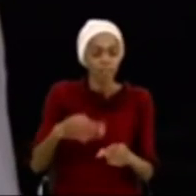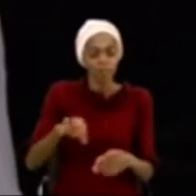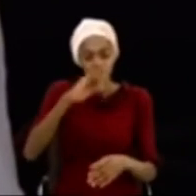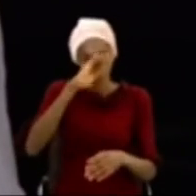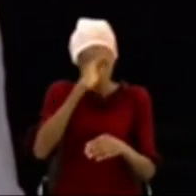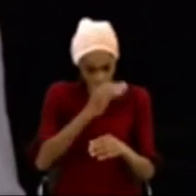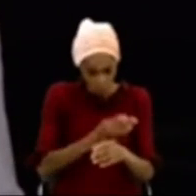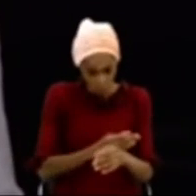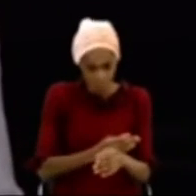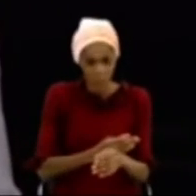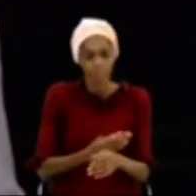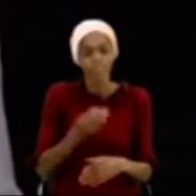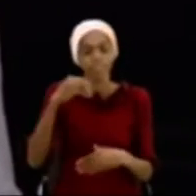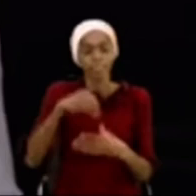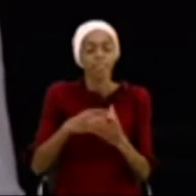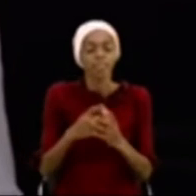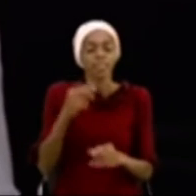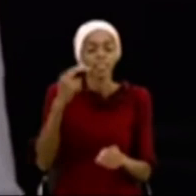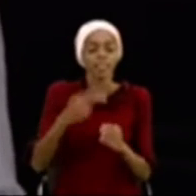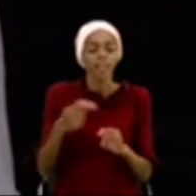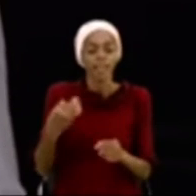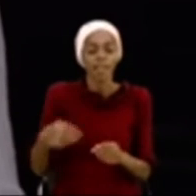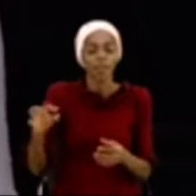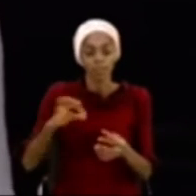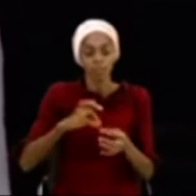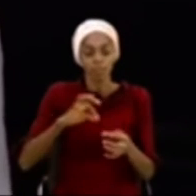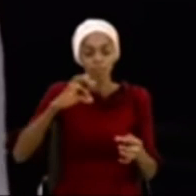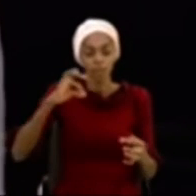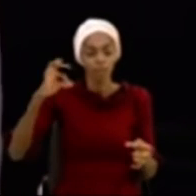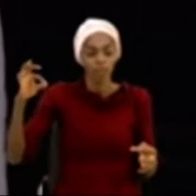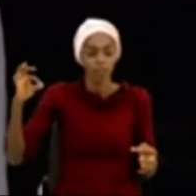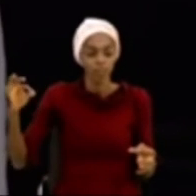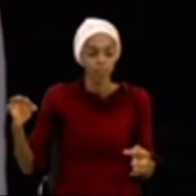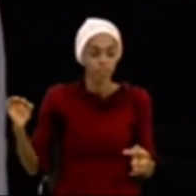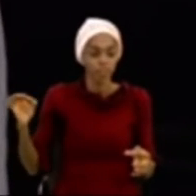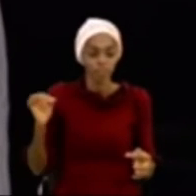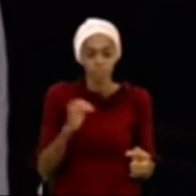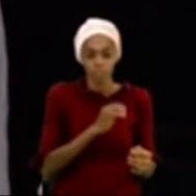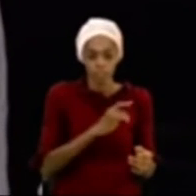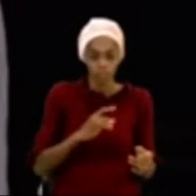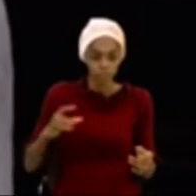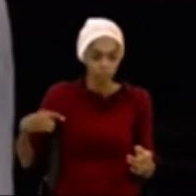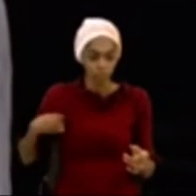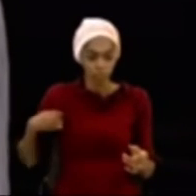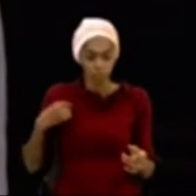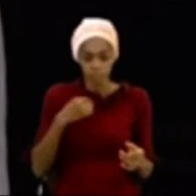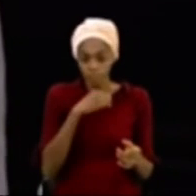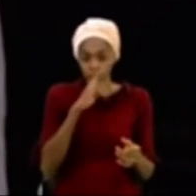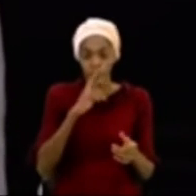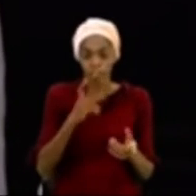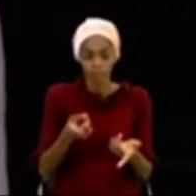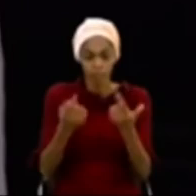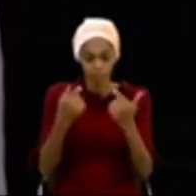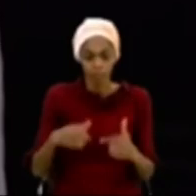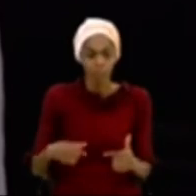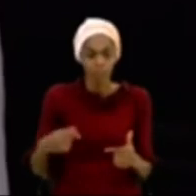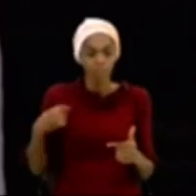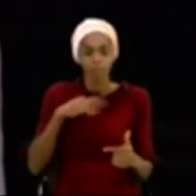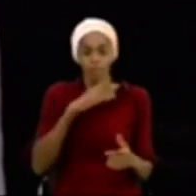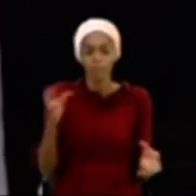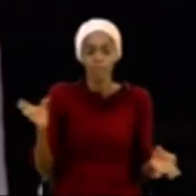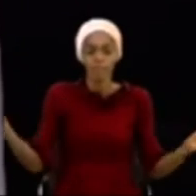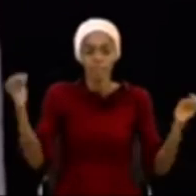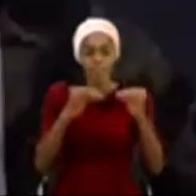Spirit, Lord, we come. Gather together, lift up your